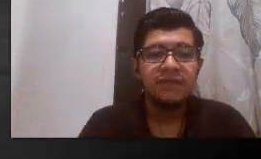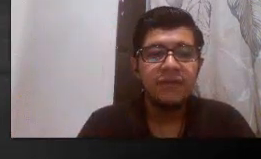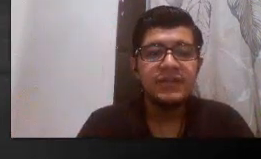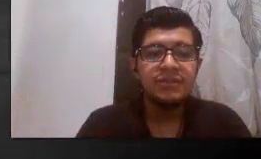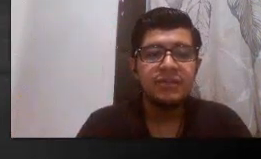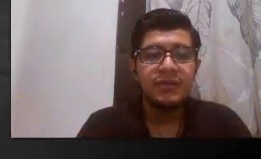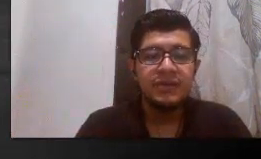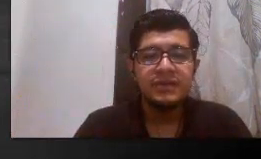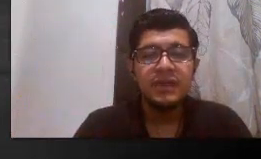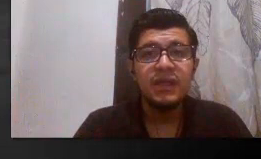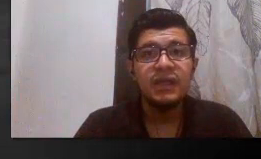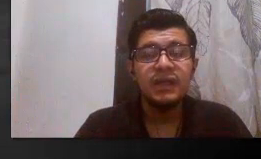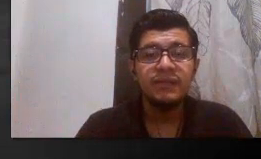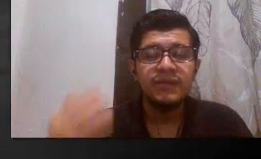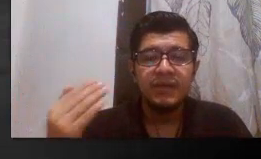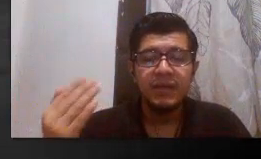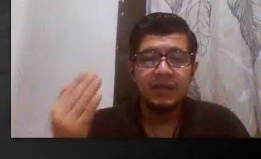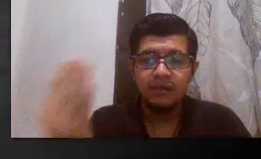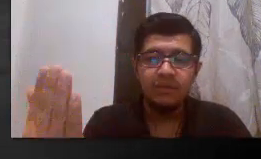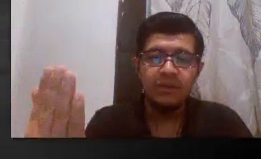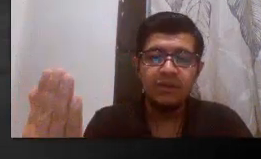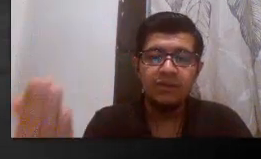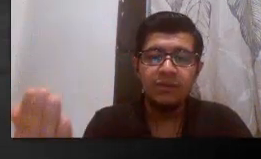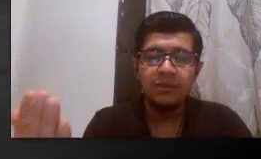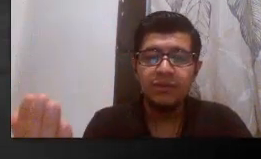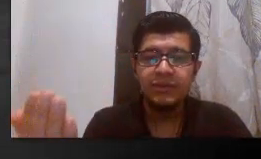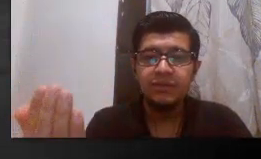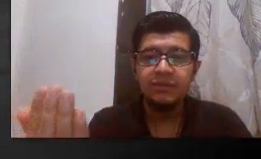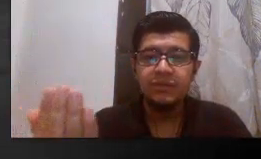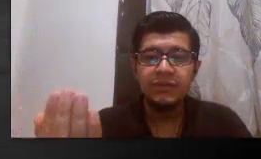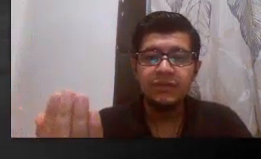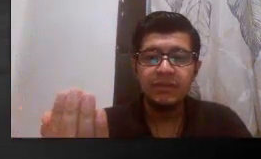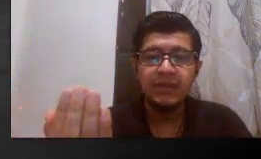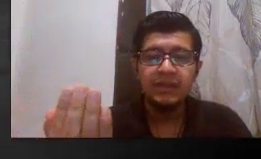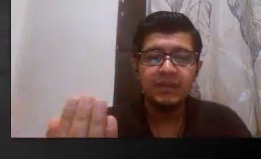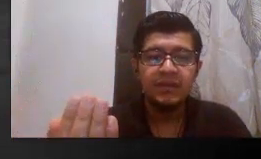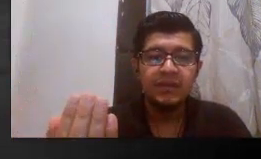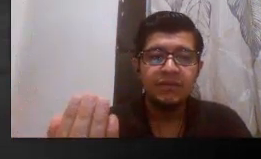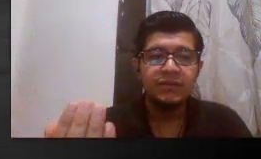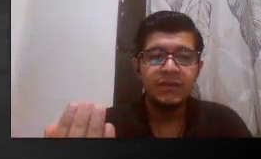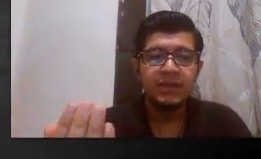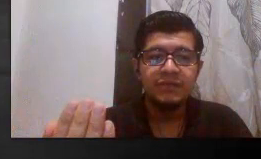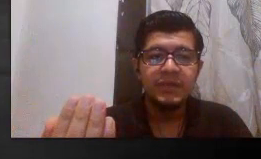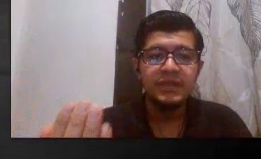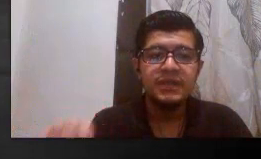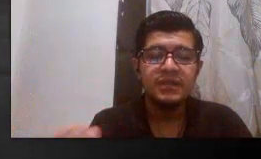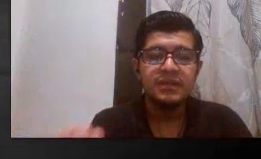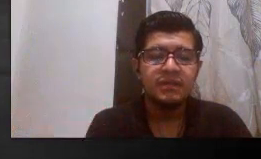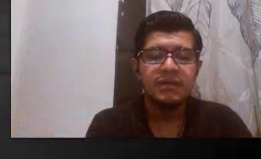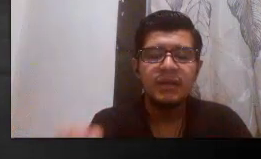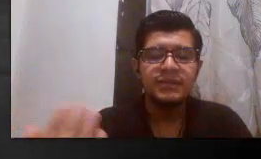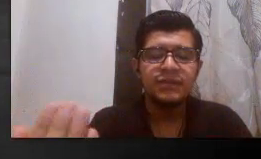And the face means that when somebody